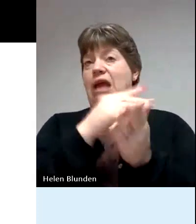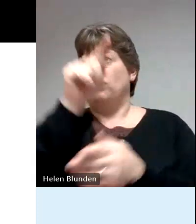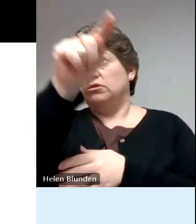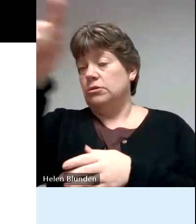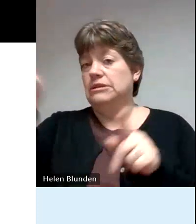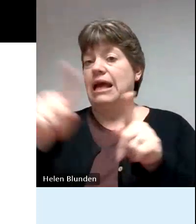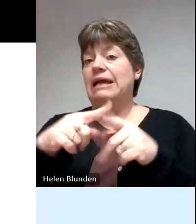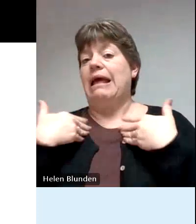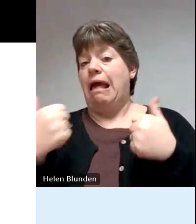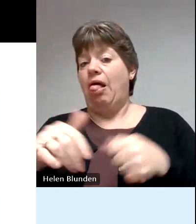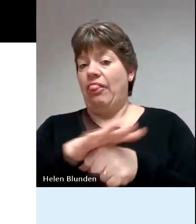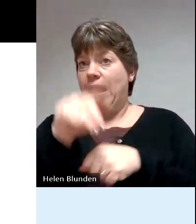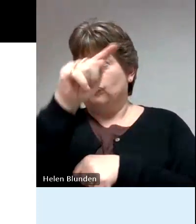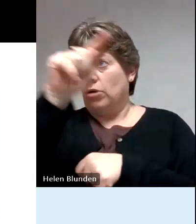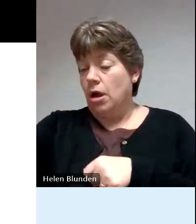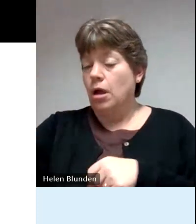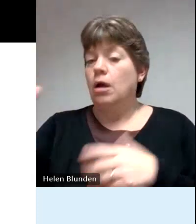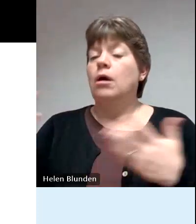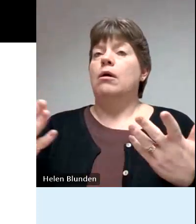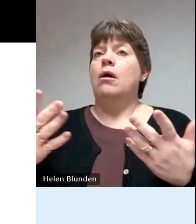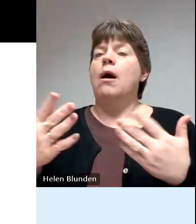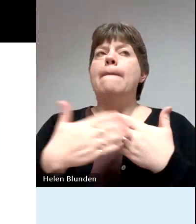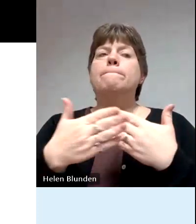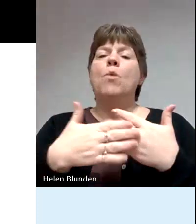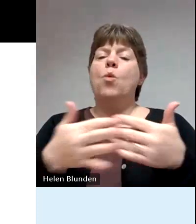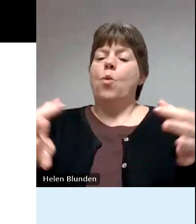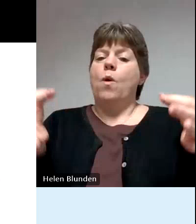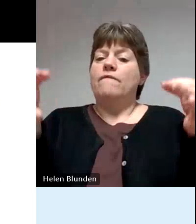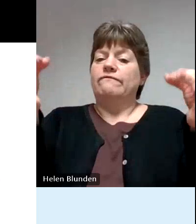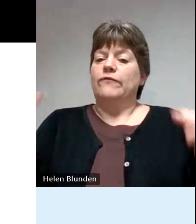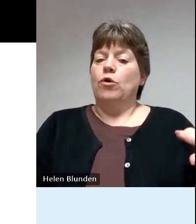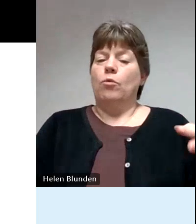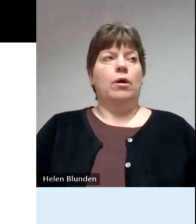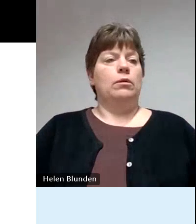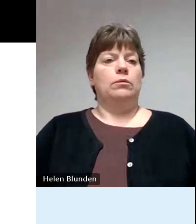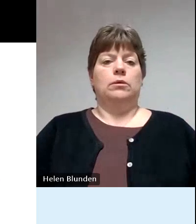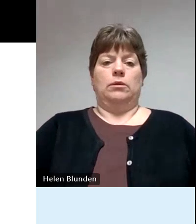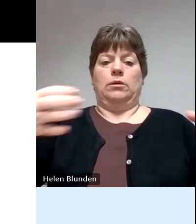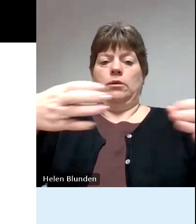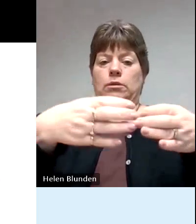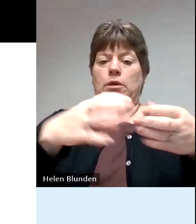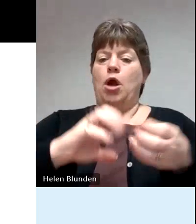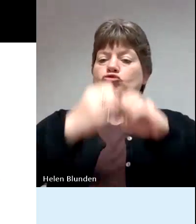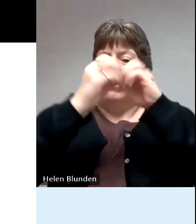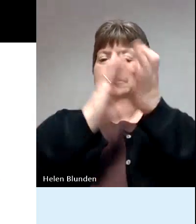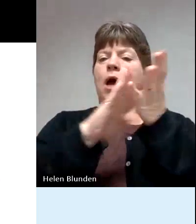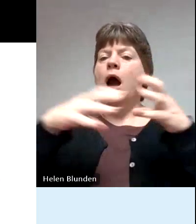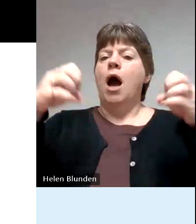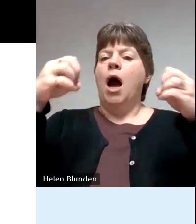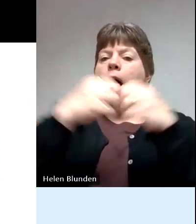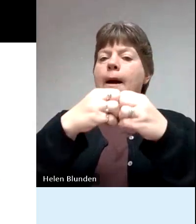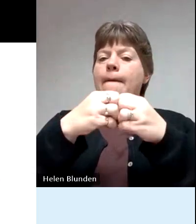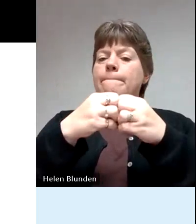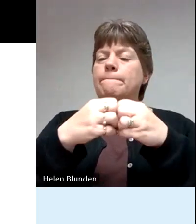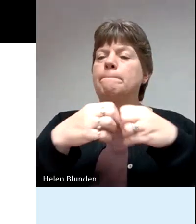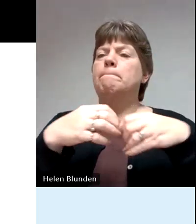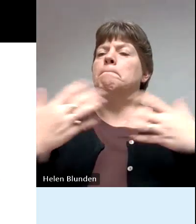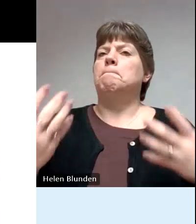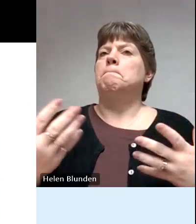health sector, it sort of more formally brings together a hub and spoke type arrangement, so